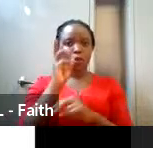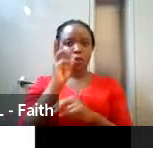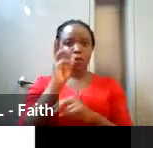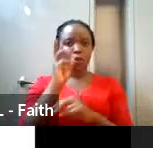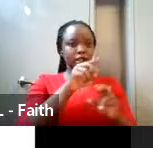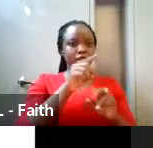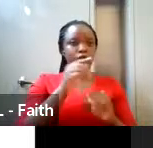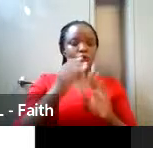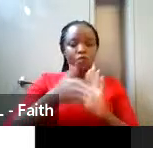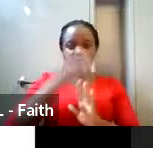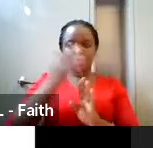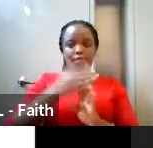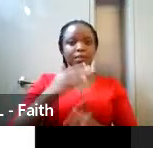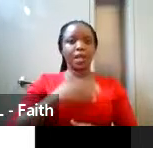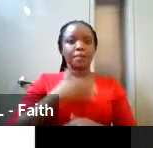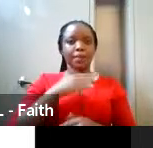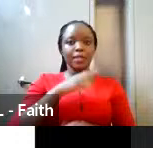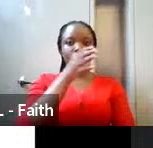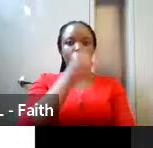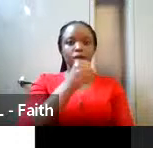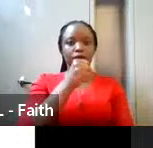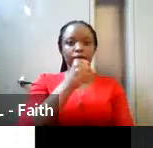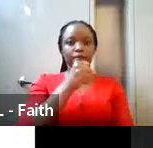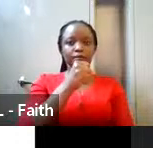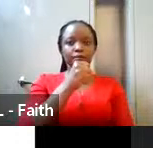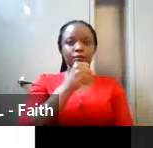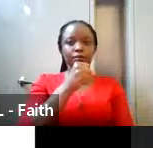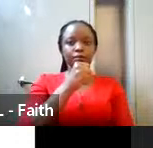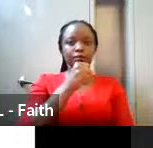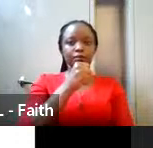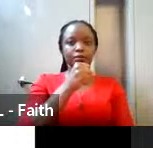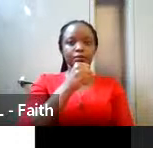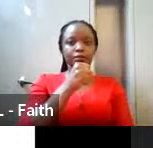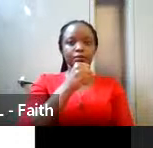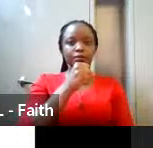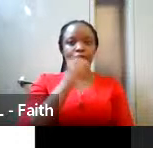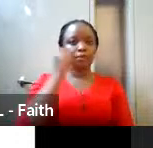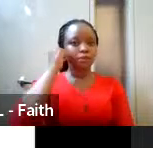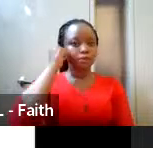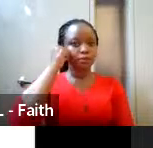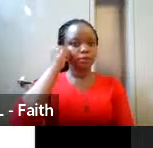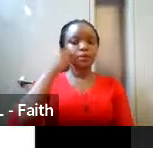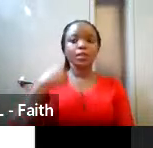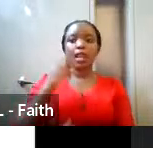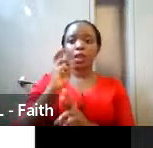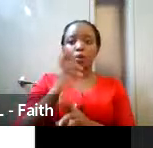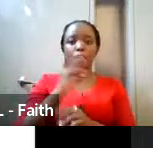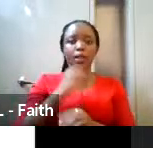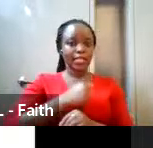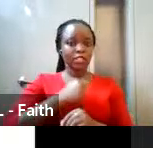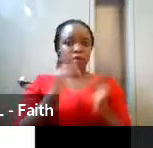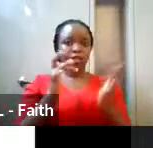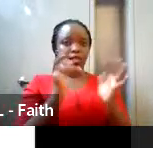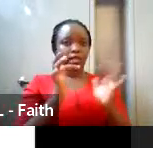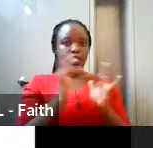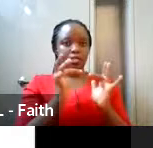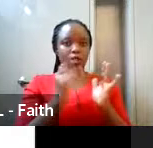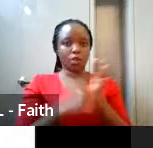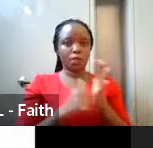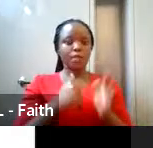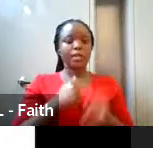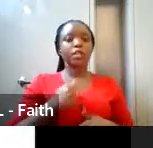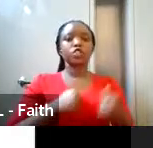bear with us for a second, please. Hi, Thank David. you. I'll pick it up. Sorry about that. Again, our